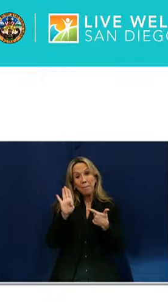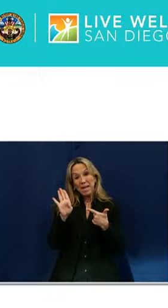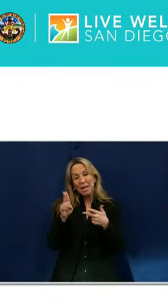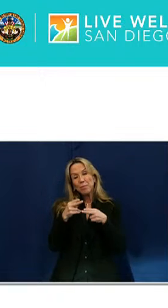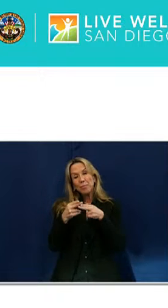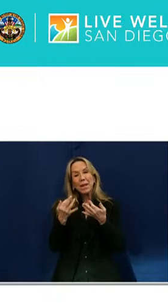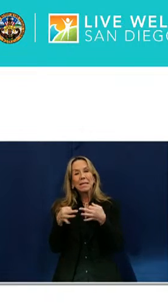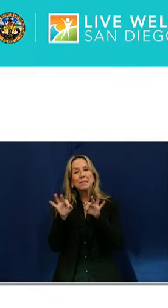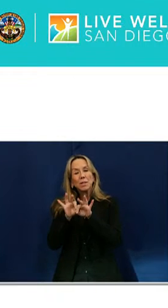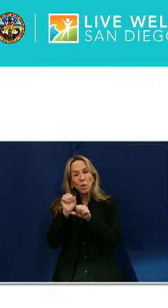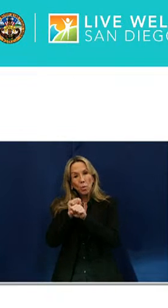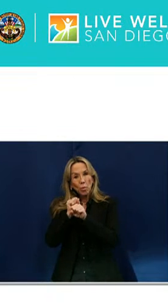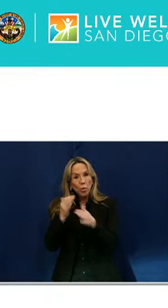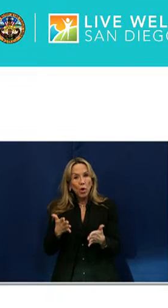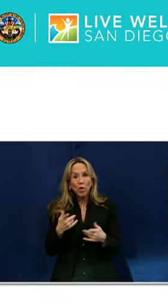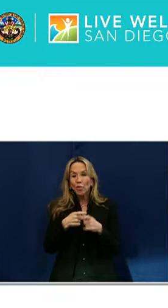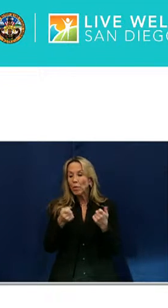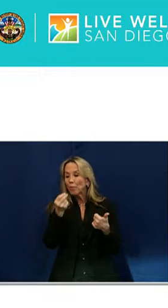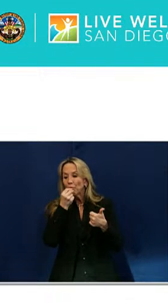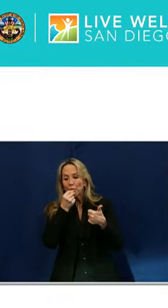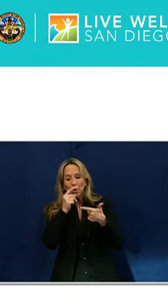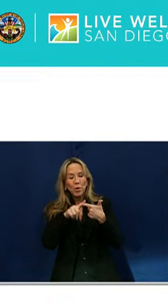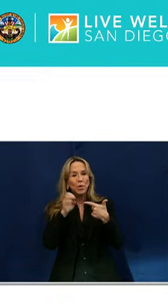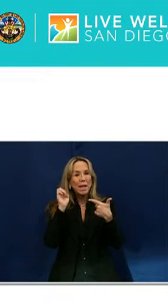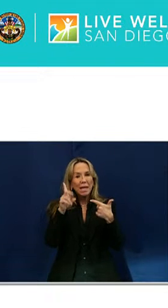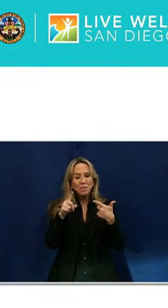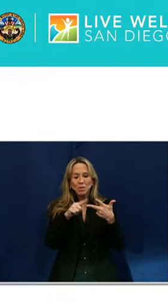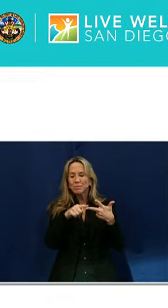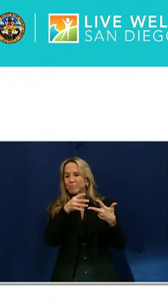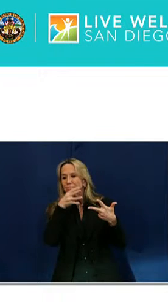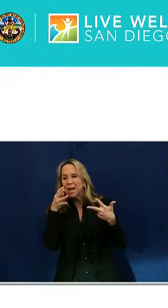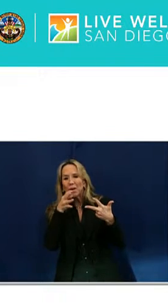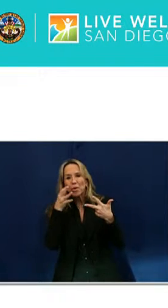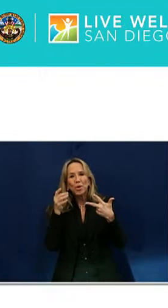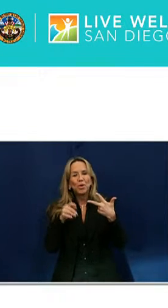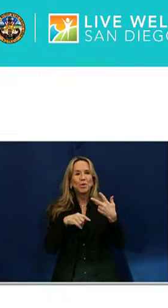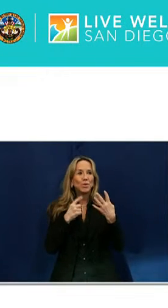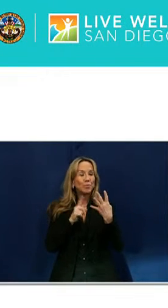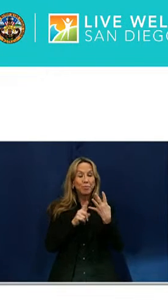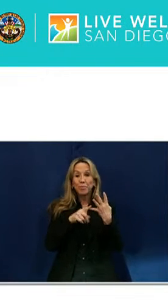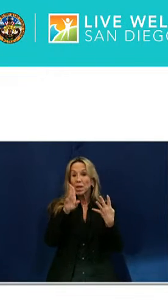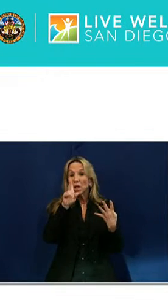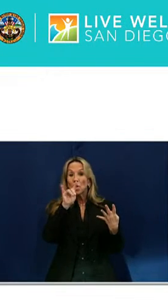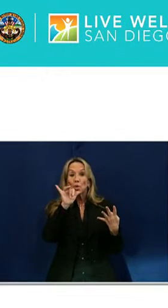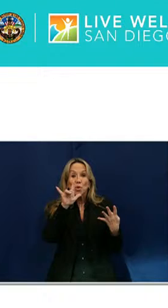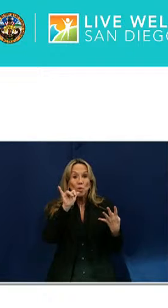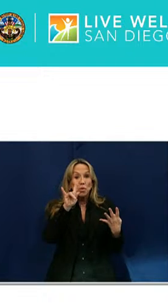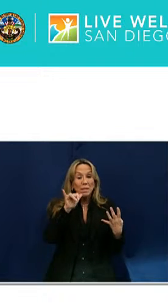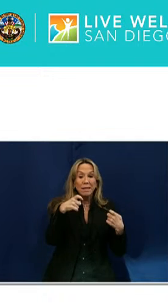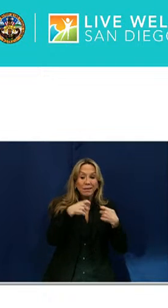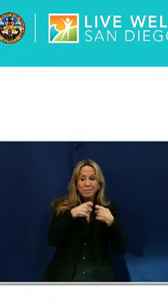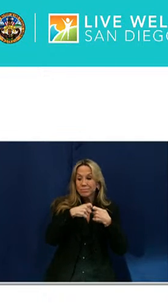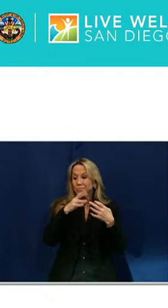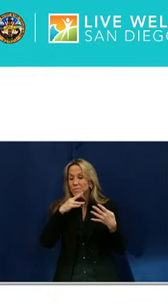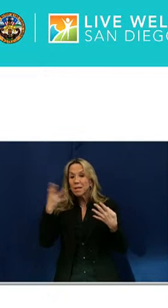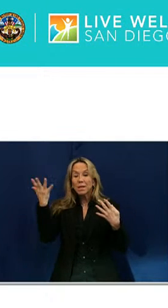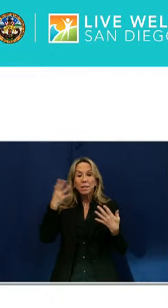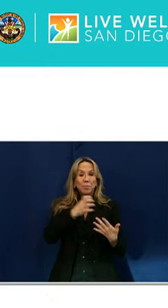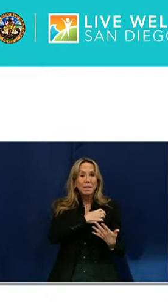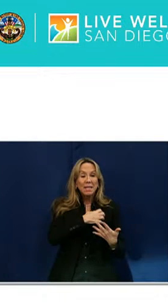workers from food sector, education, agriculture, our utilities, police,